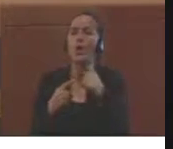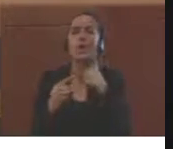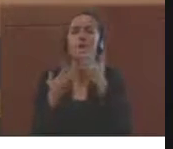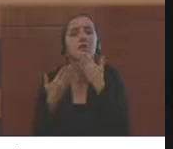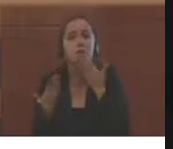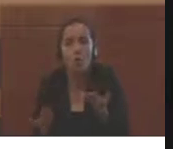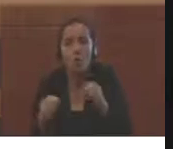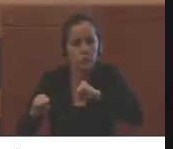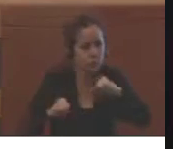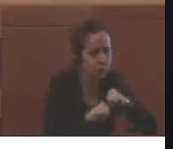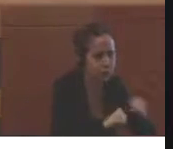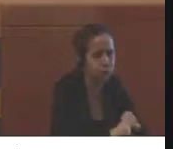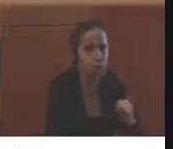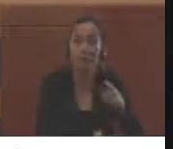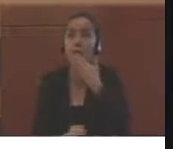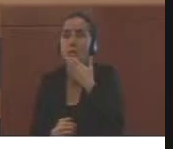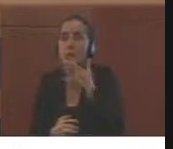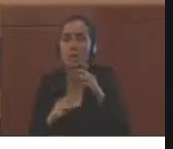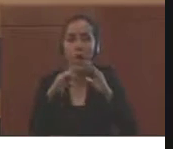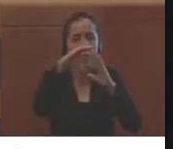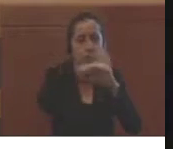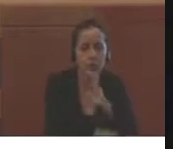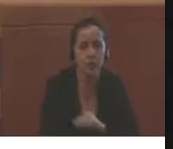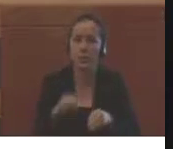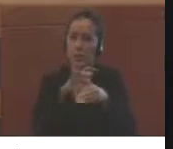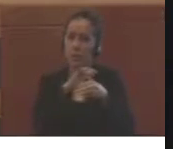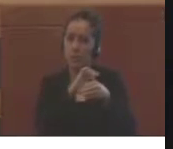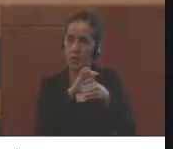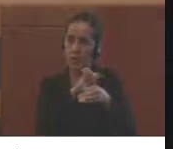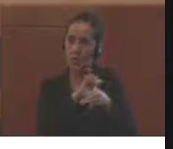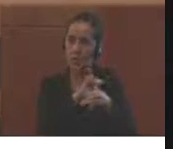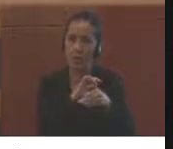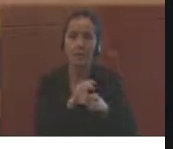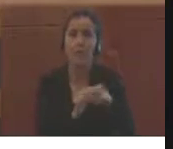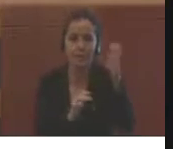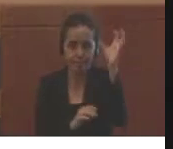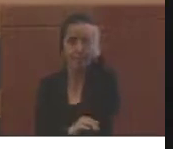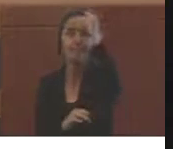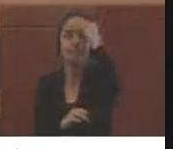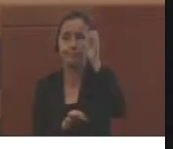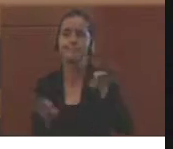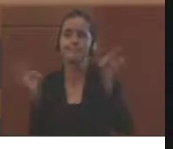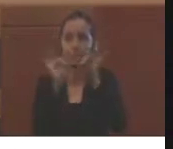achievements obtained in local risk management and urban resilience.